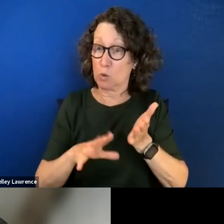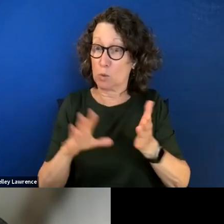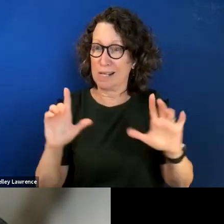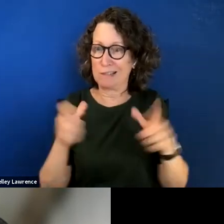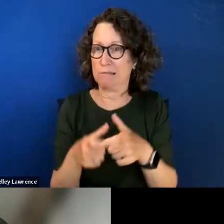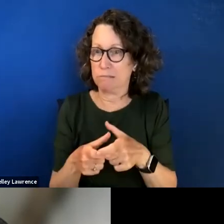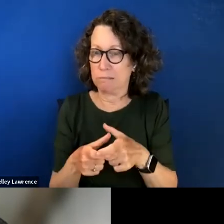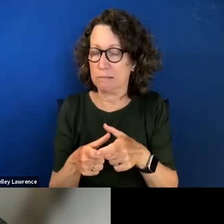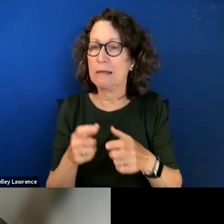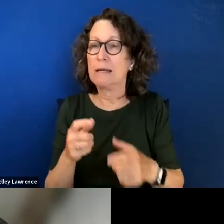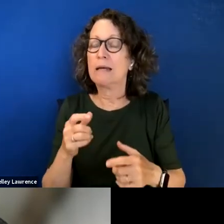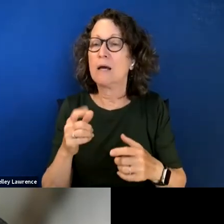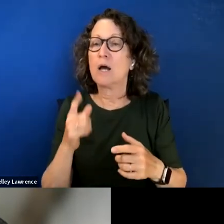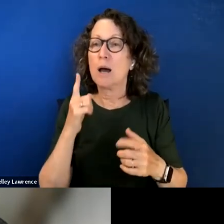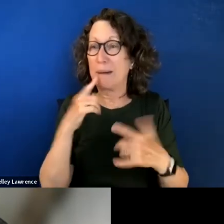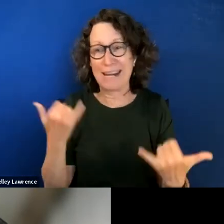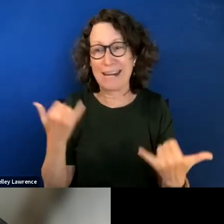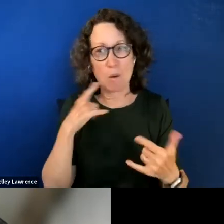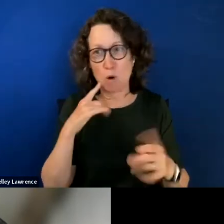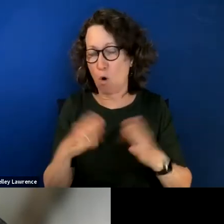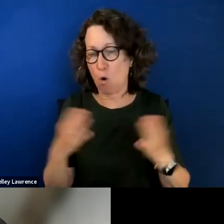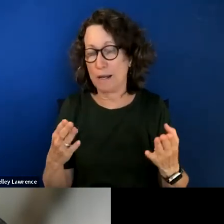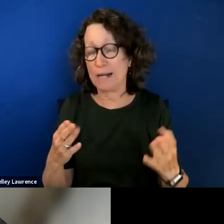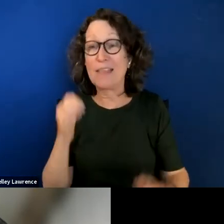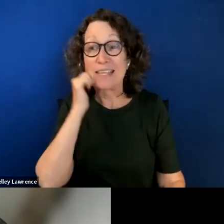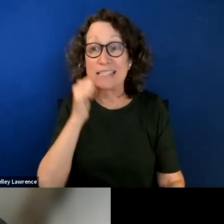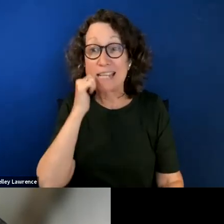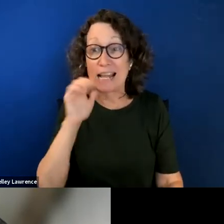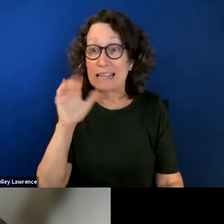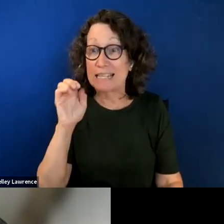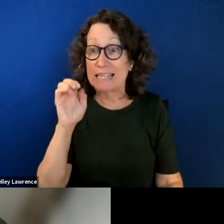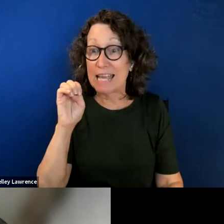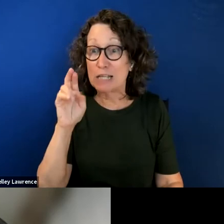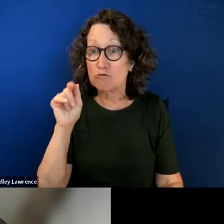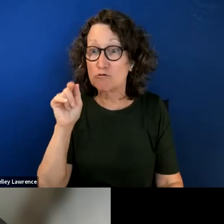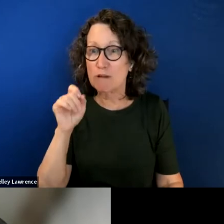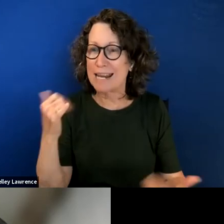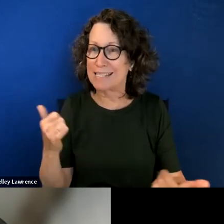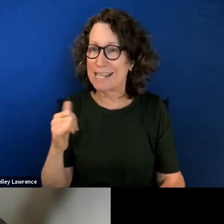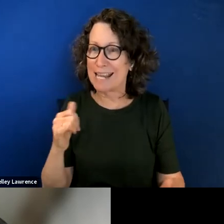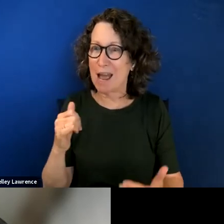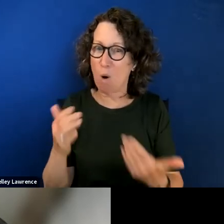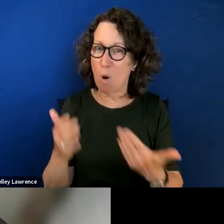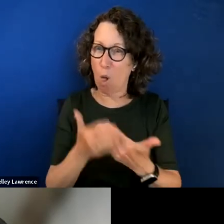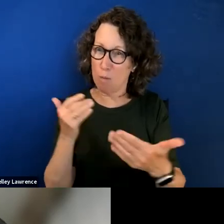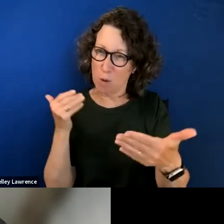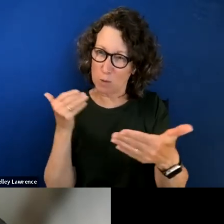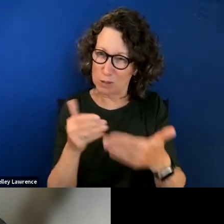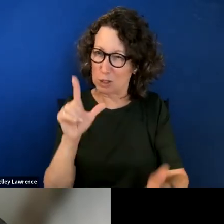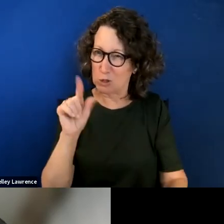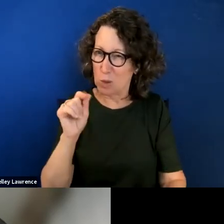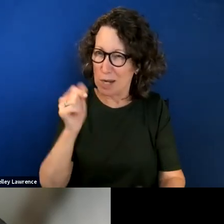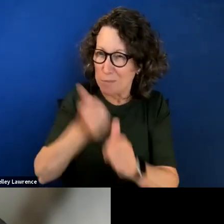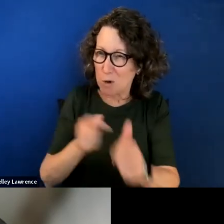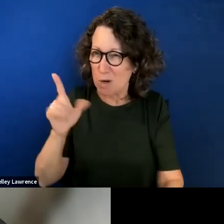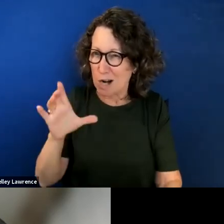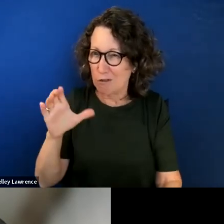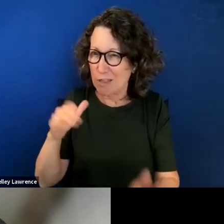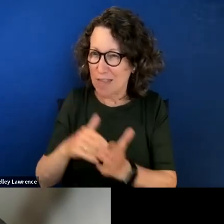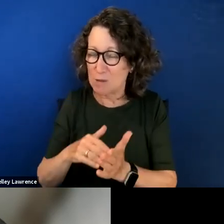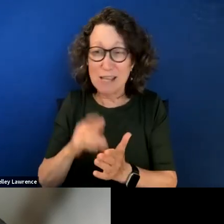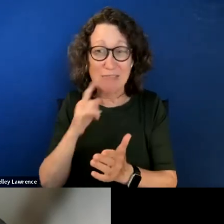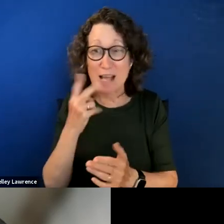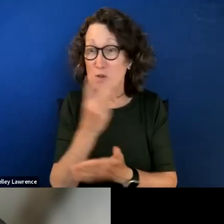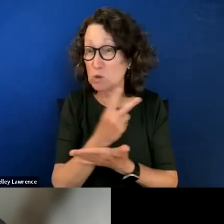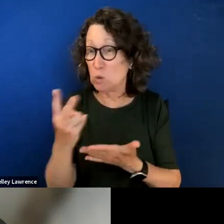The daily case rate of the unvaccinated is approaching 20 per 100,000. And this is a 2 week